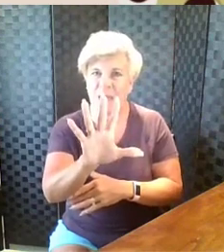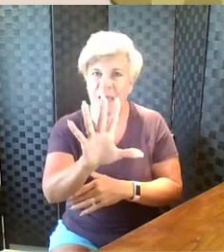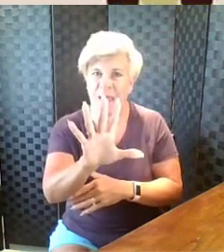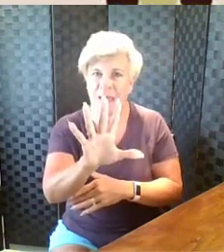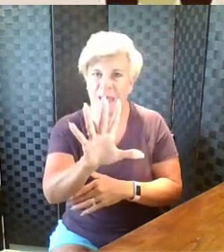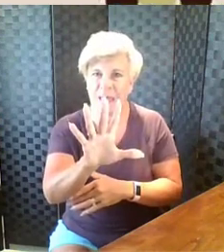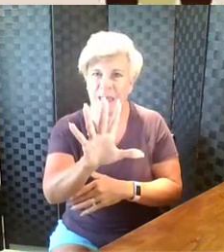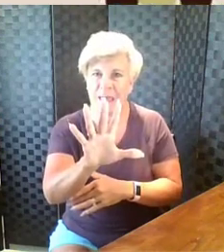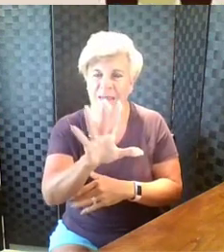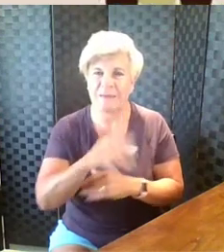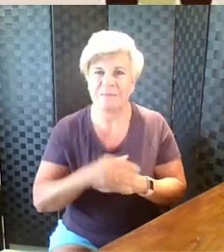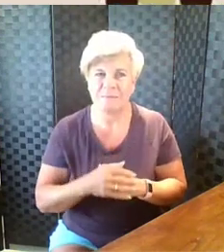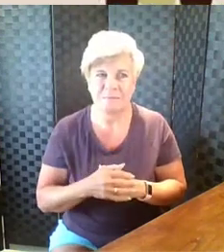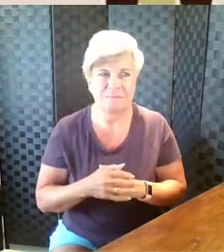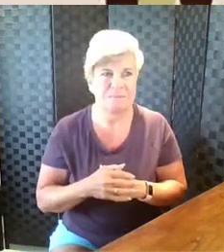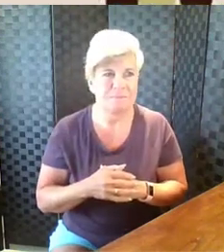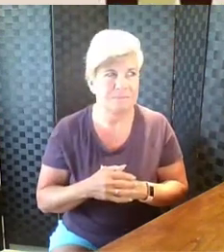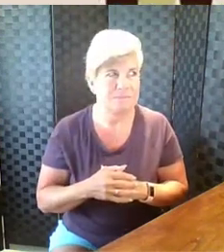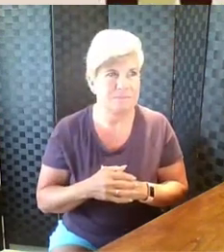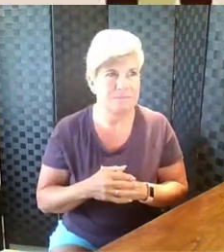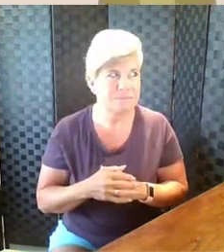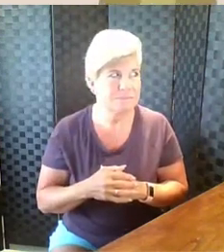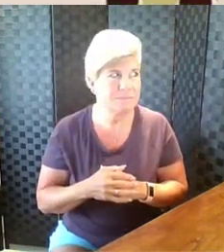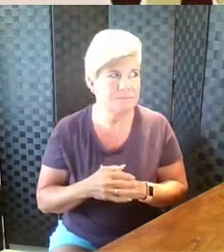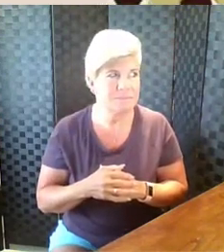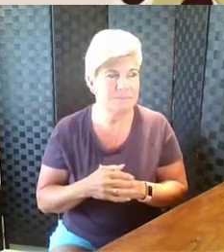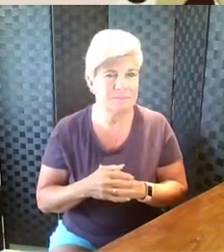4, 5.